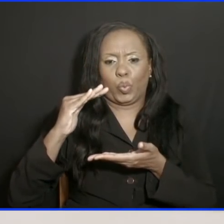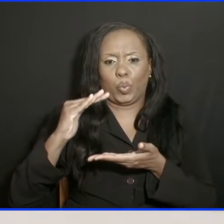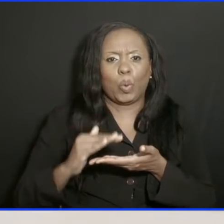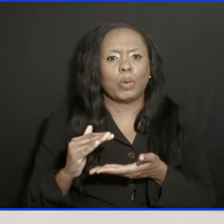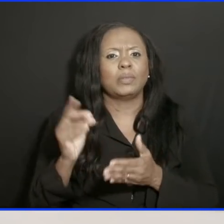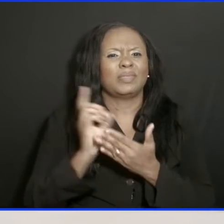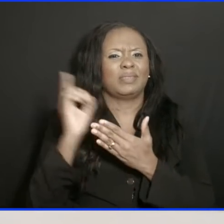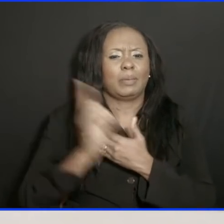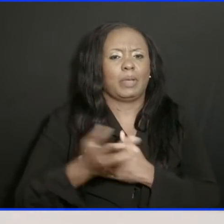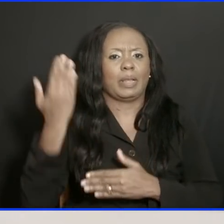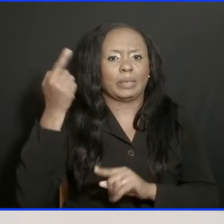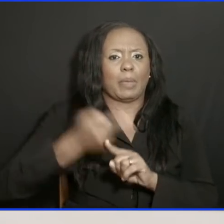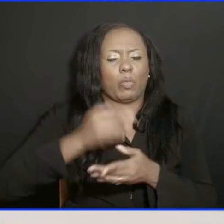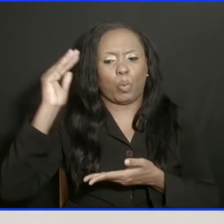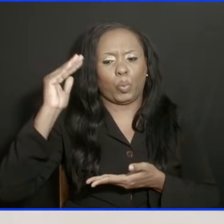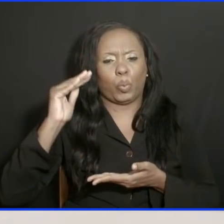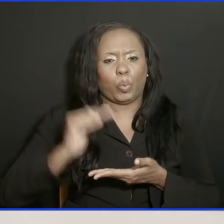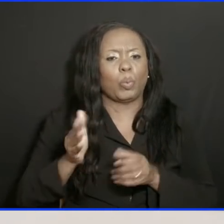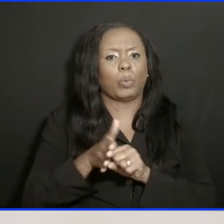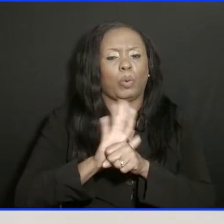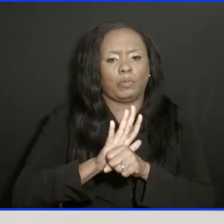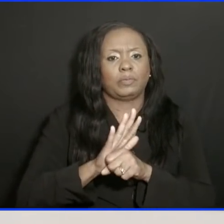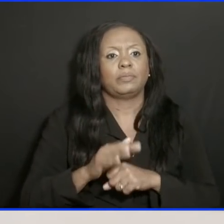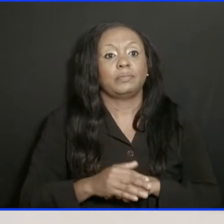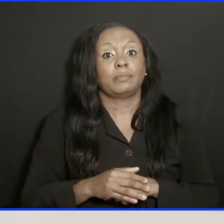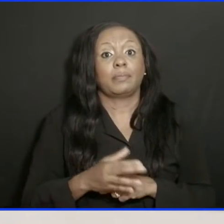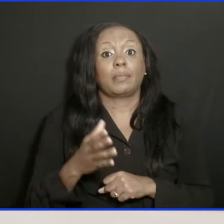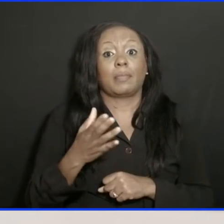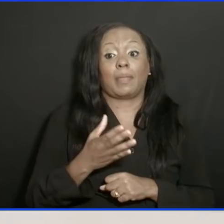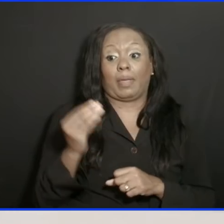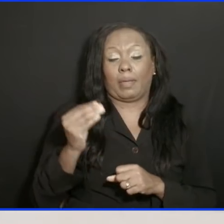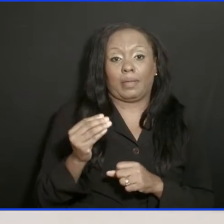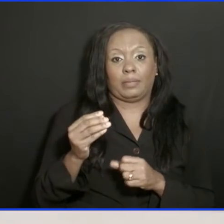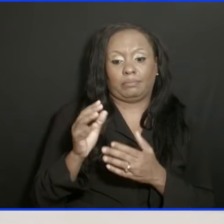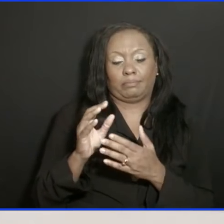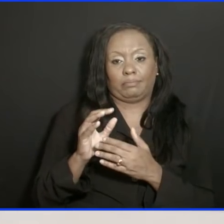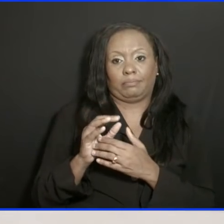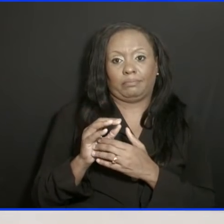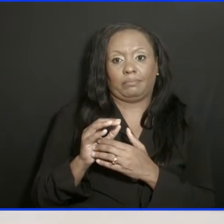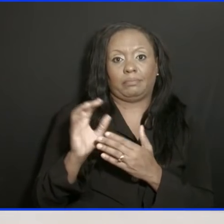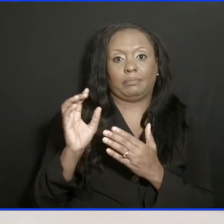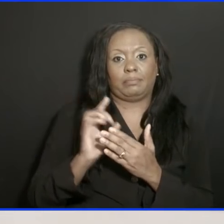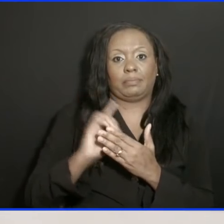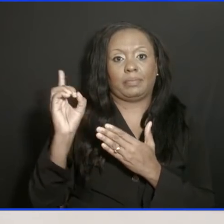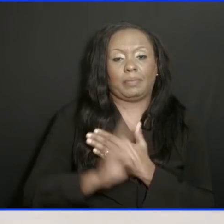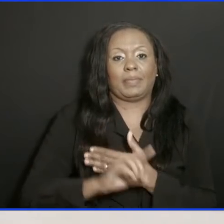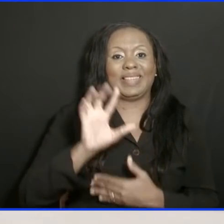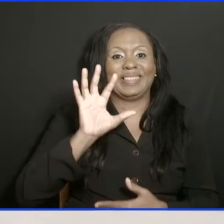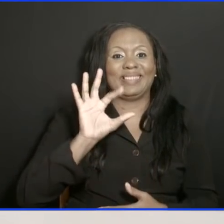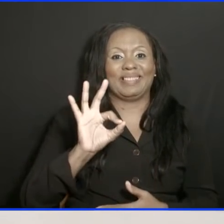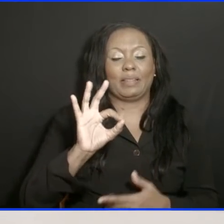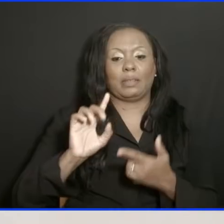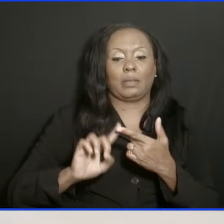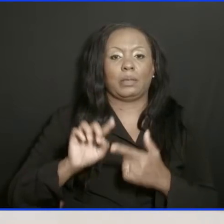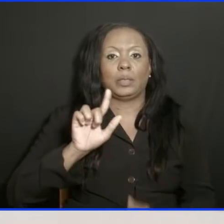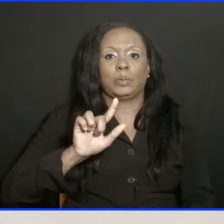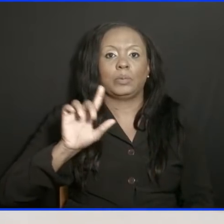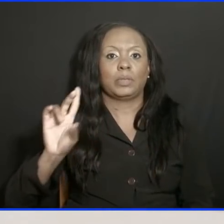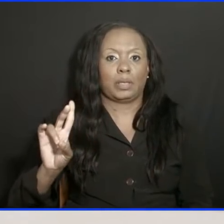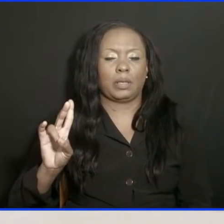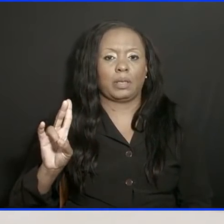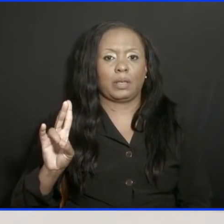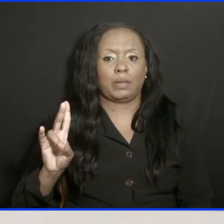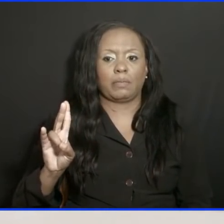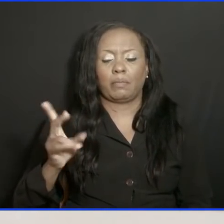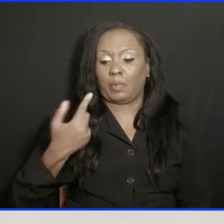it was during the period, especially between the 9th and the 27th of December, that we would have utilized that time